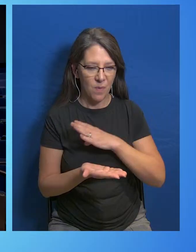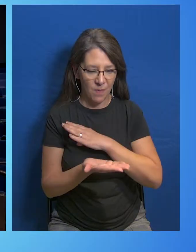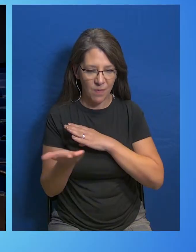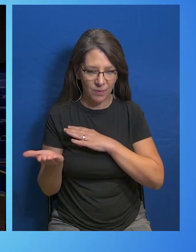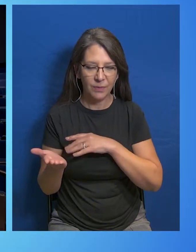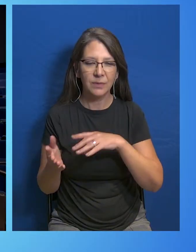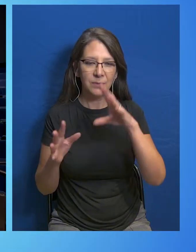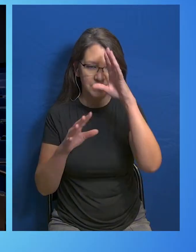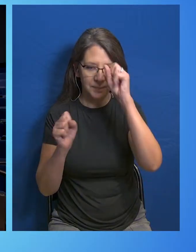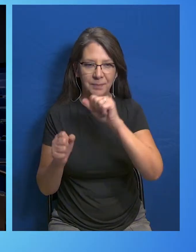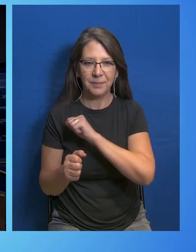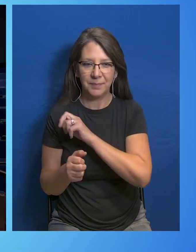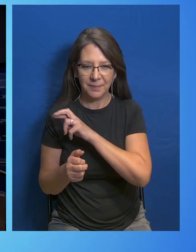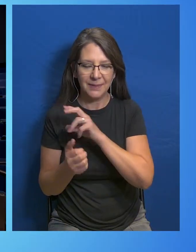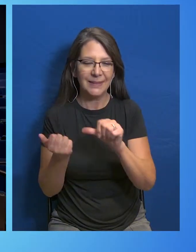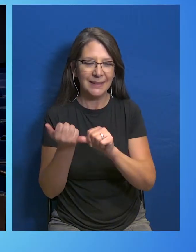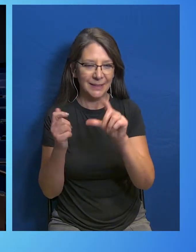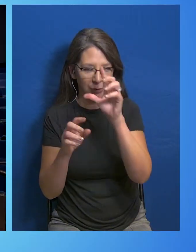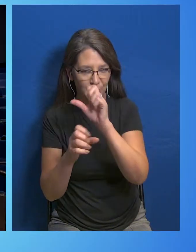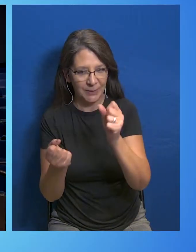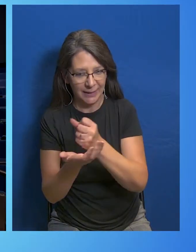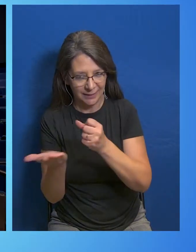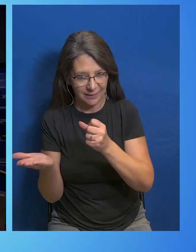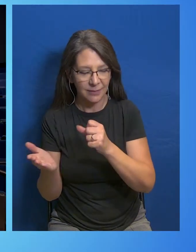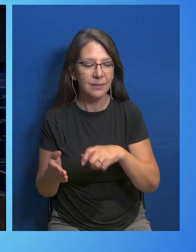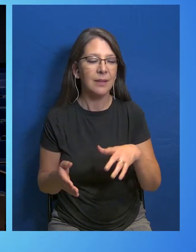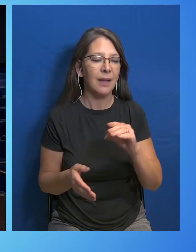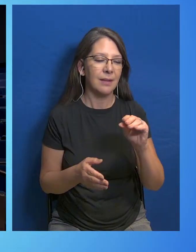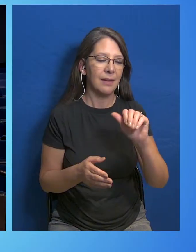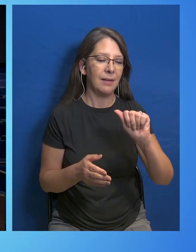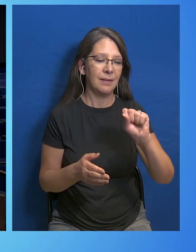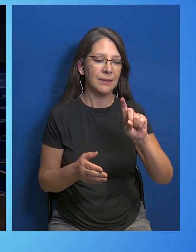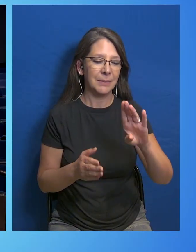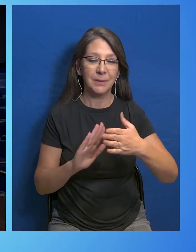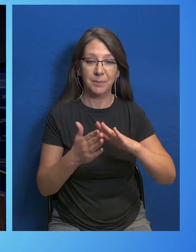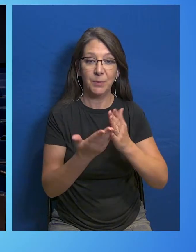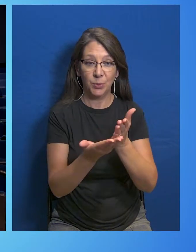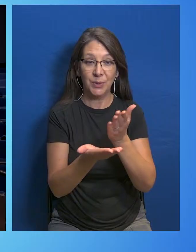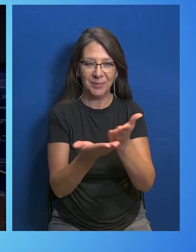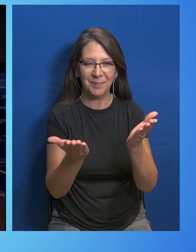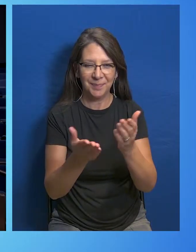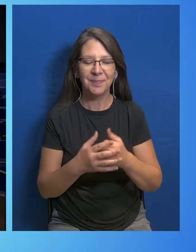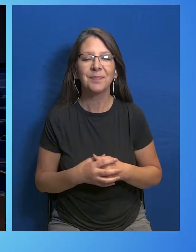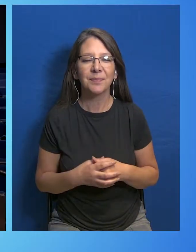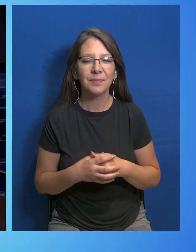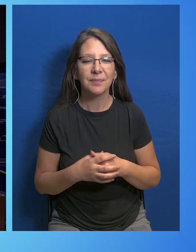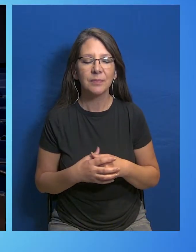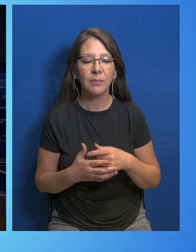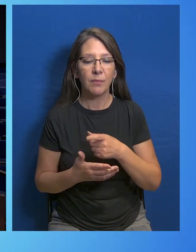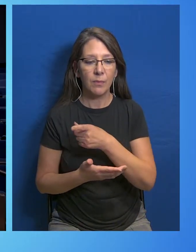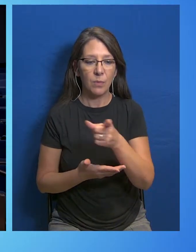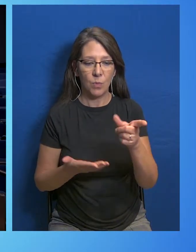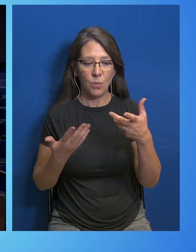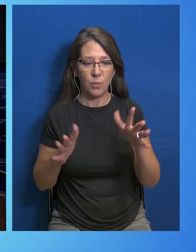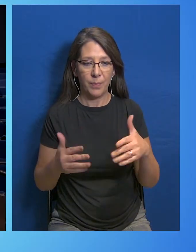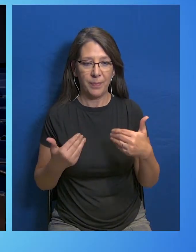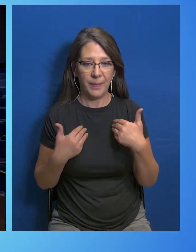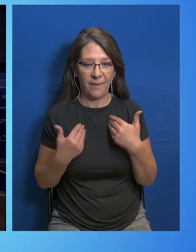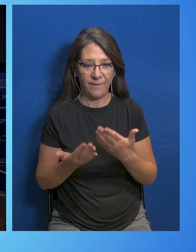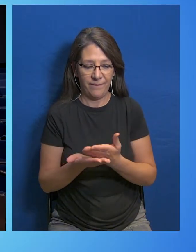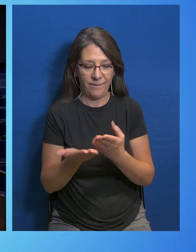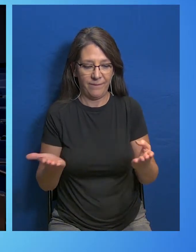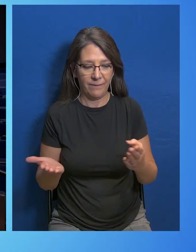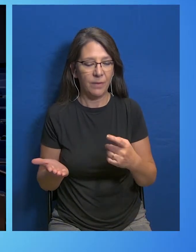Assistant Superintendents, members of the ASDB community. You have before you the